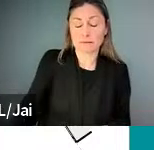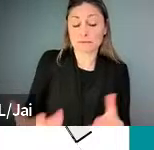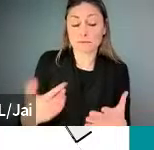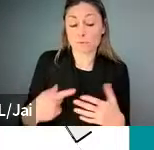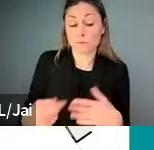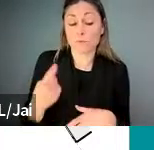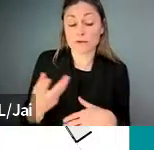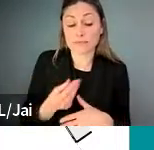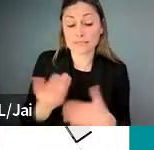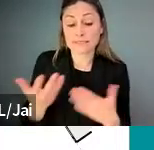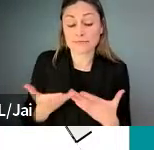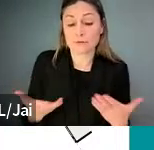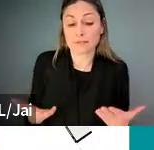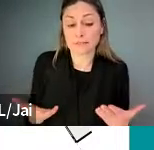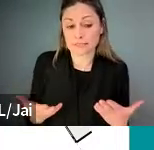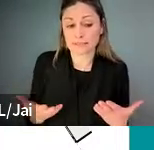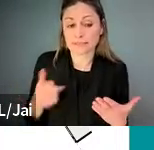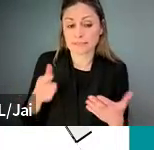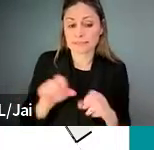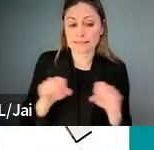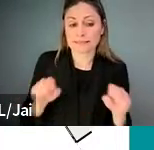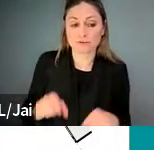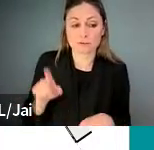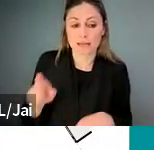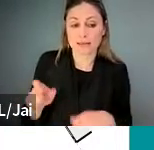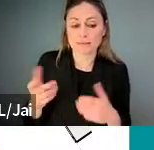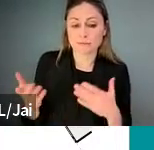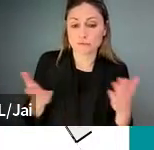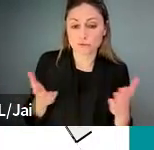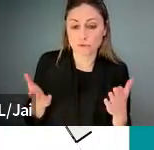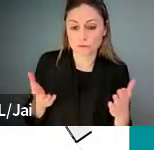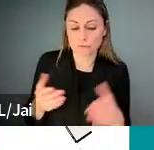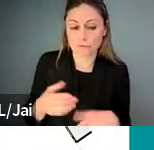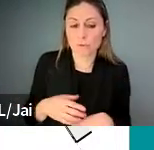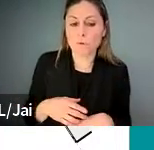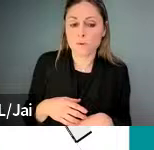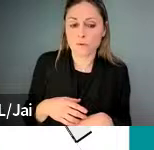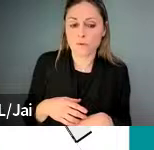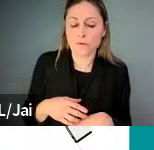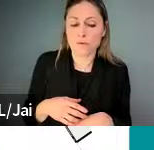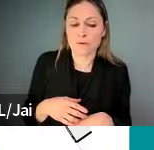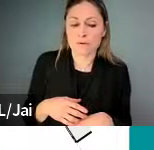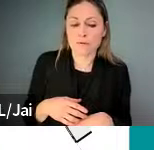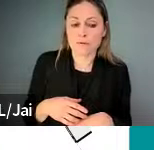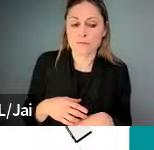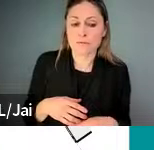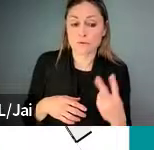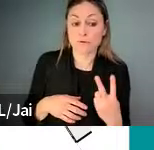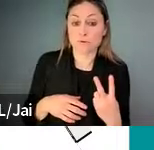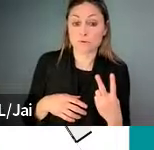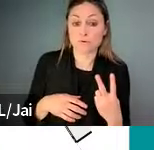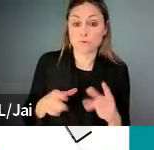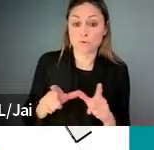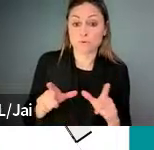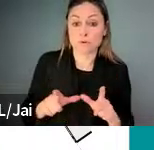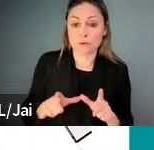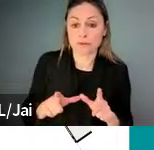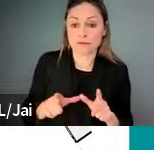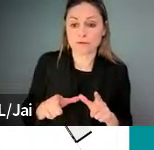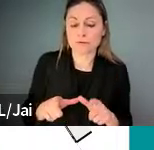this station needs to serve. So the two locations, really, there's